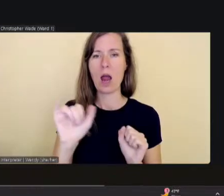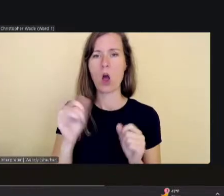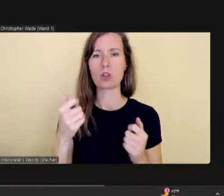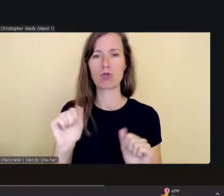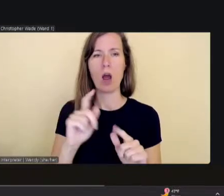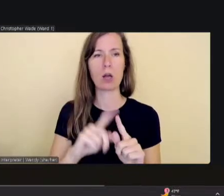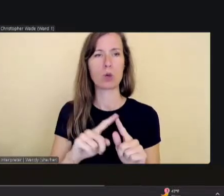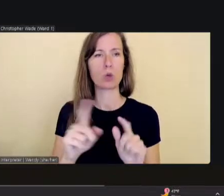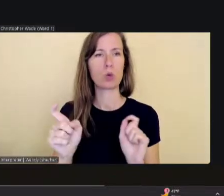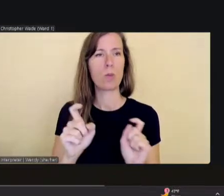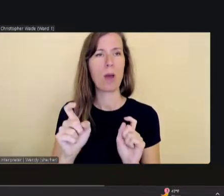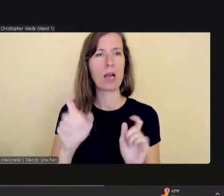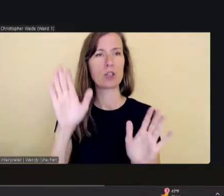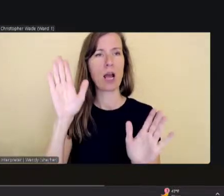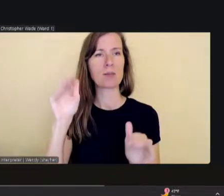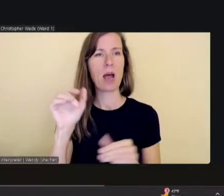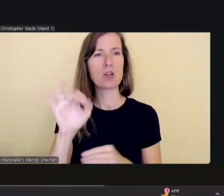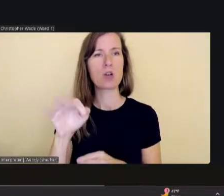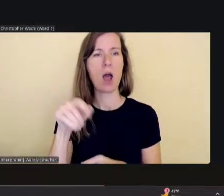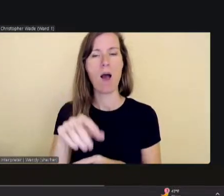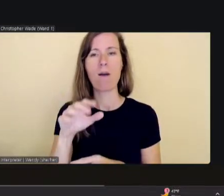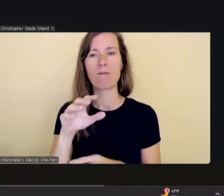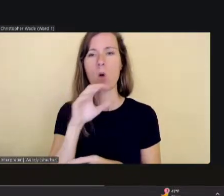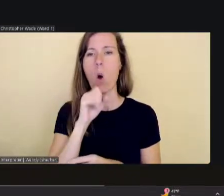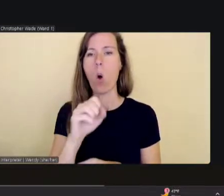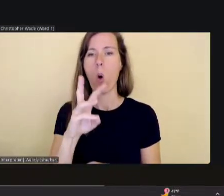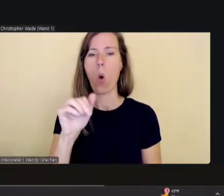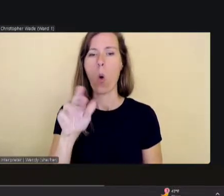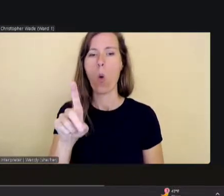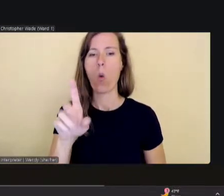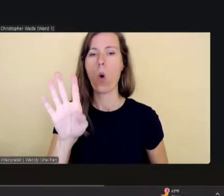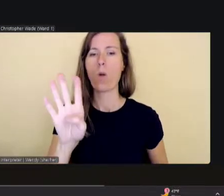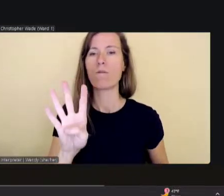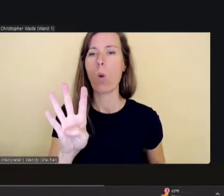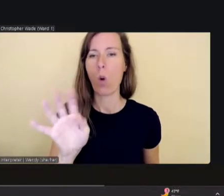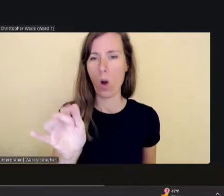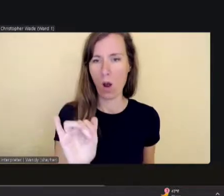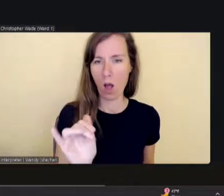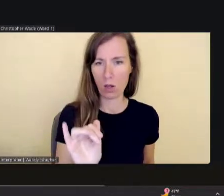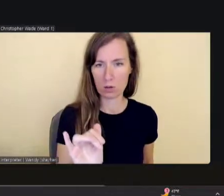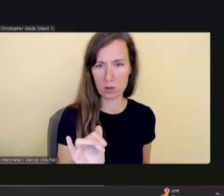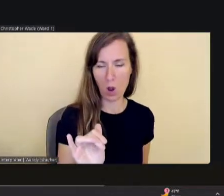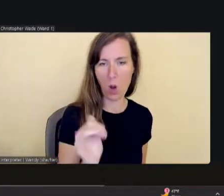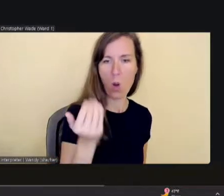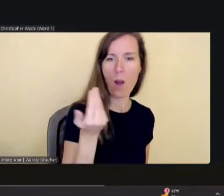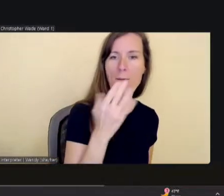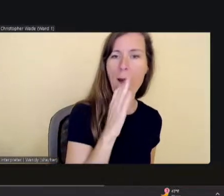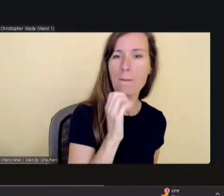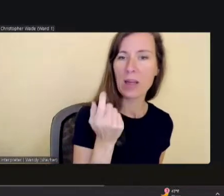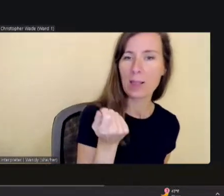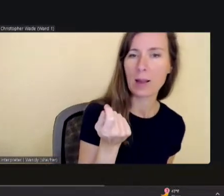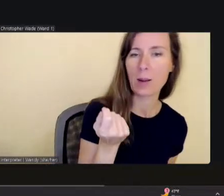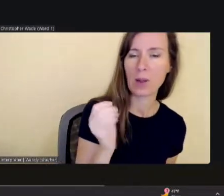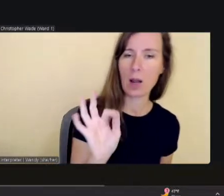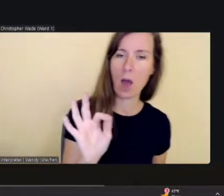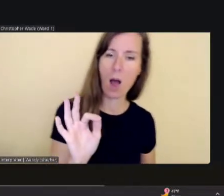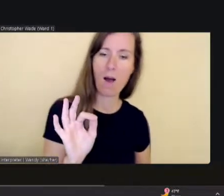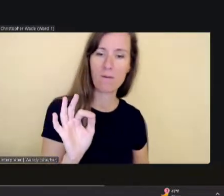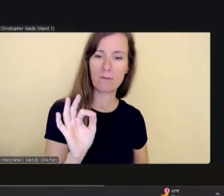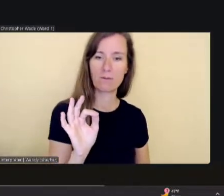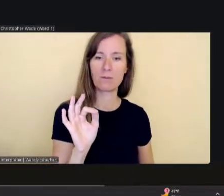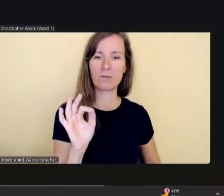the old Ward 4 as well. We think we may even be able to insert